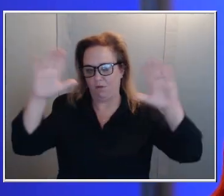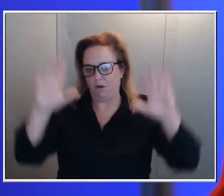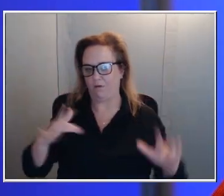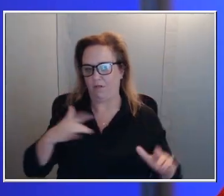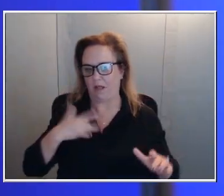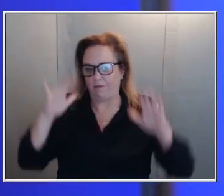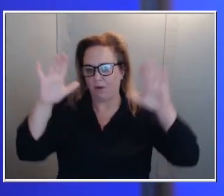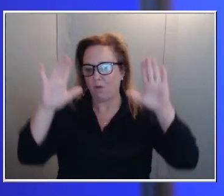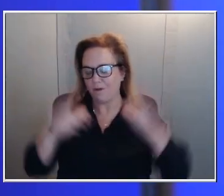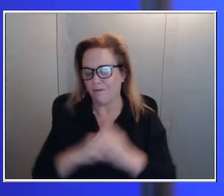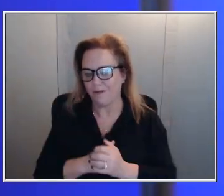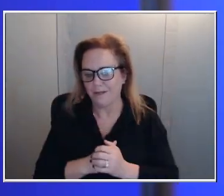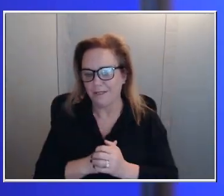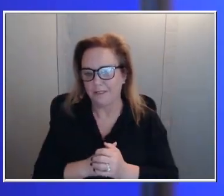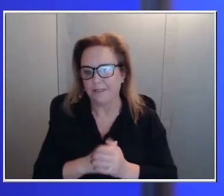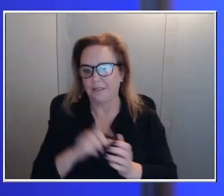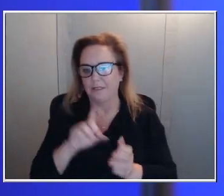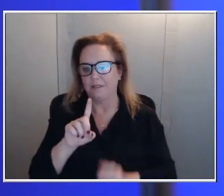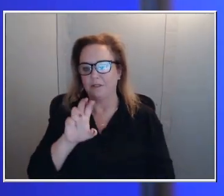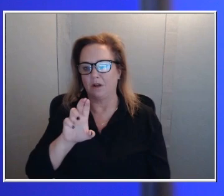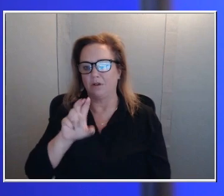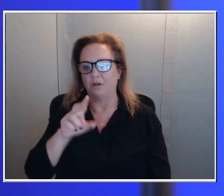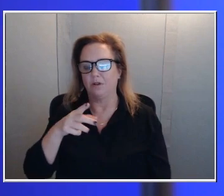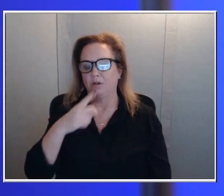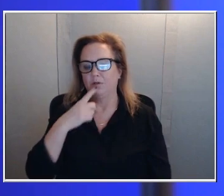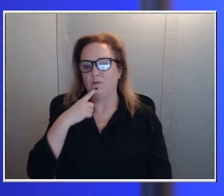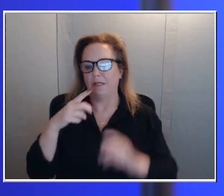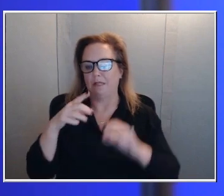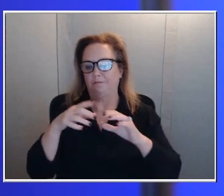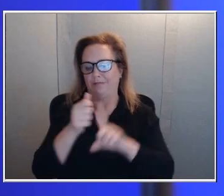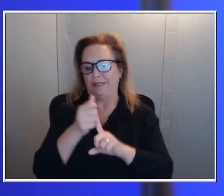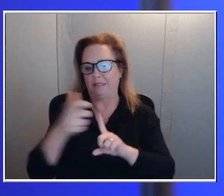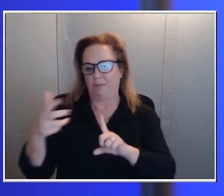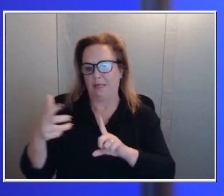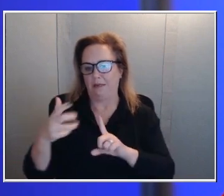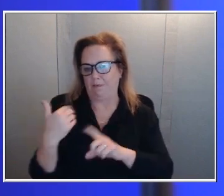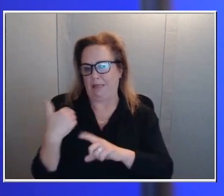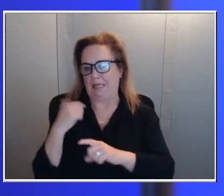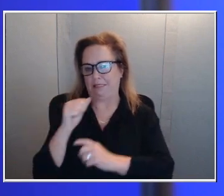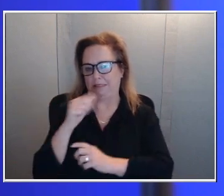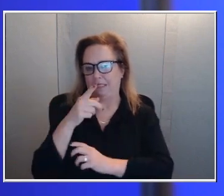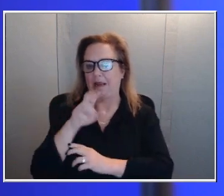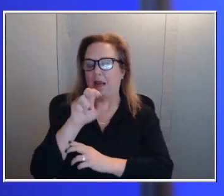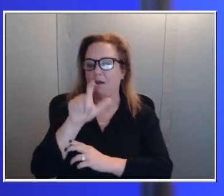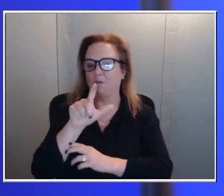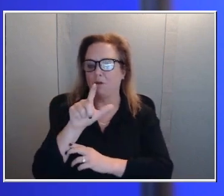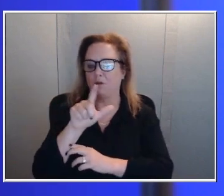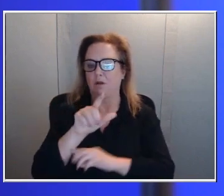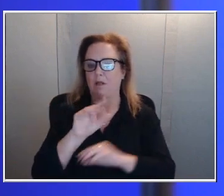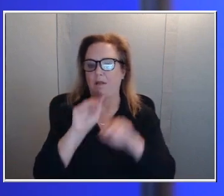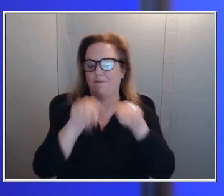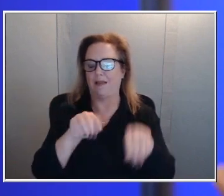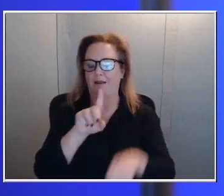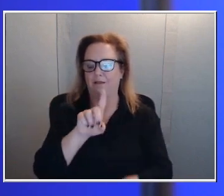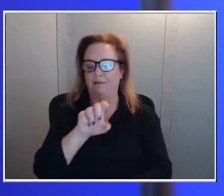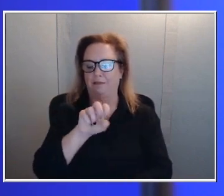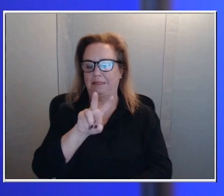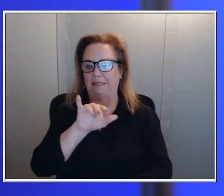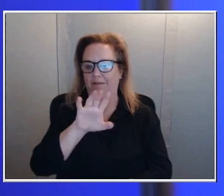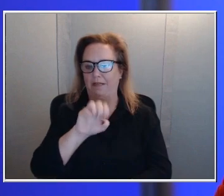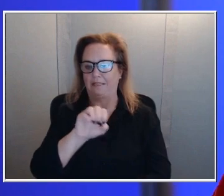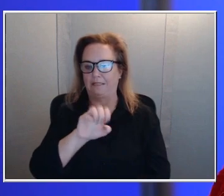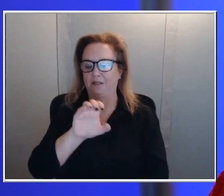wonderful. And Dr. Pimentel will probably expand on that, but last April we put in a final device, and it's a